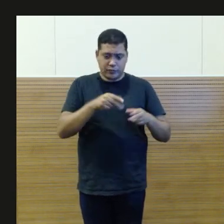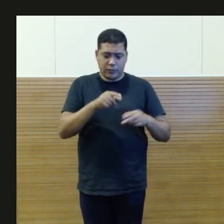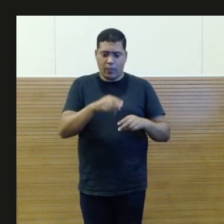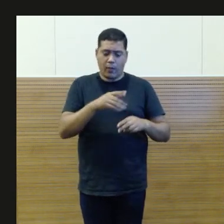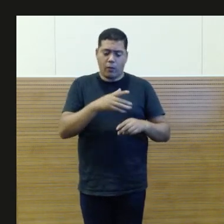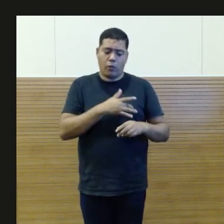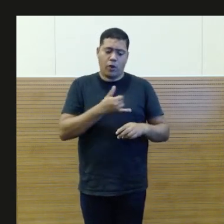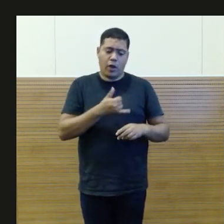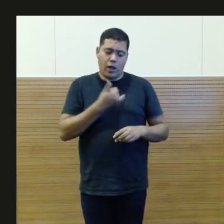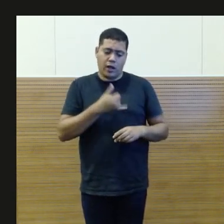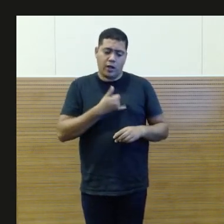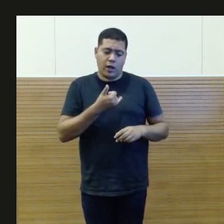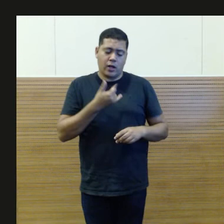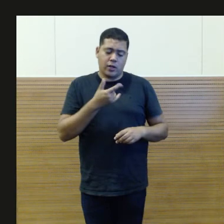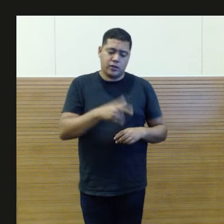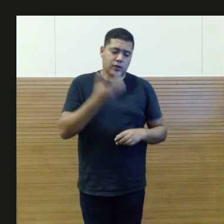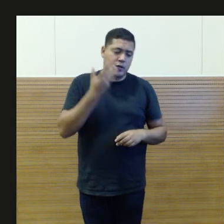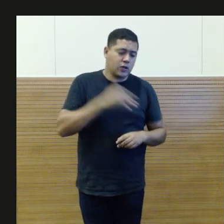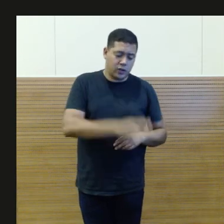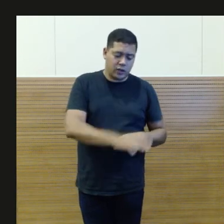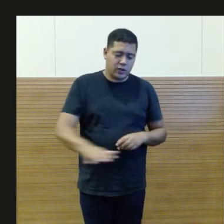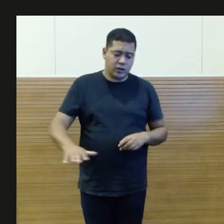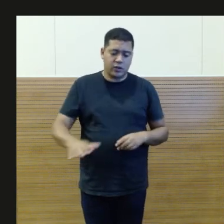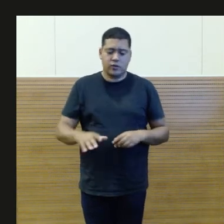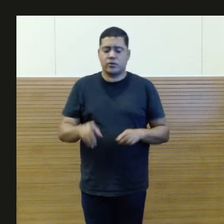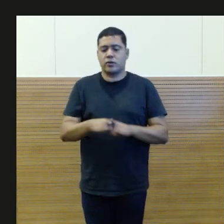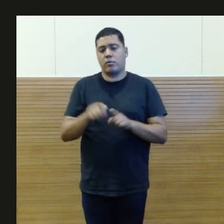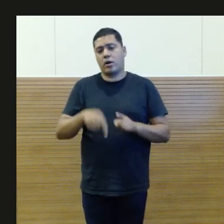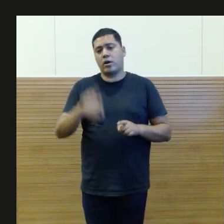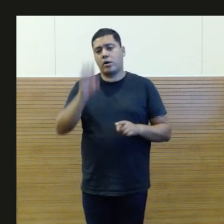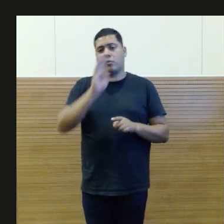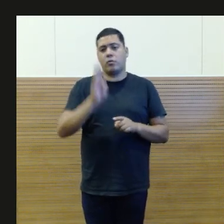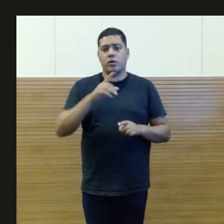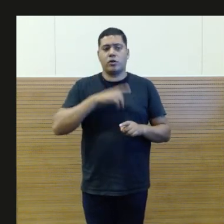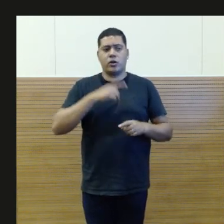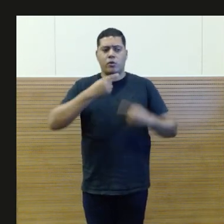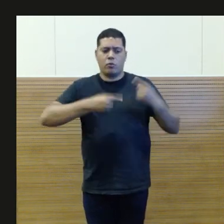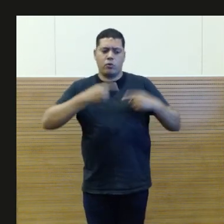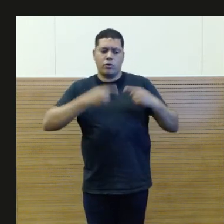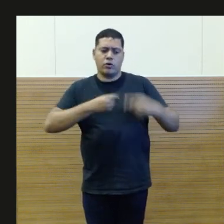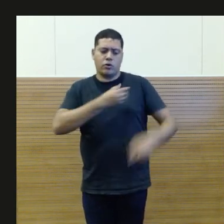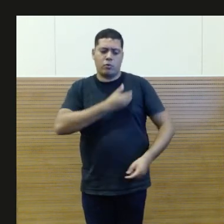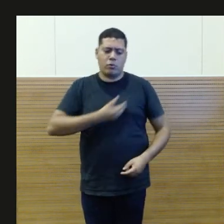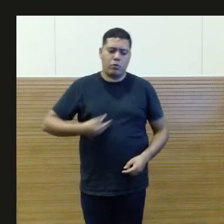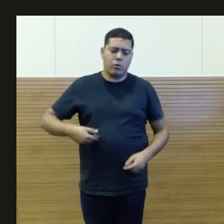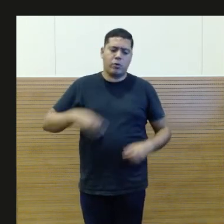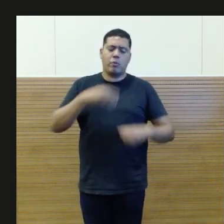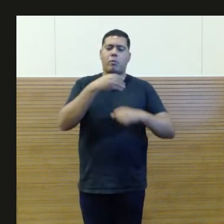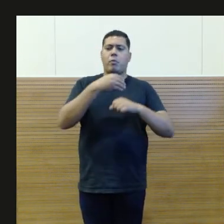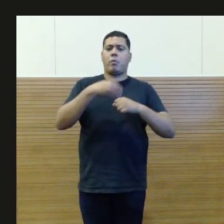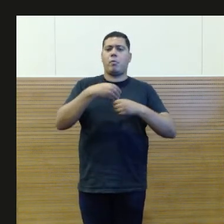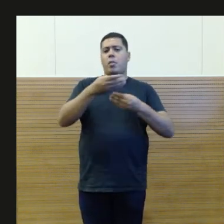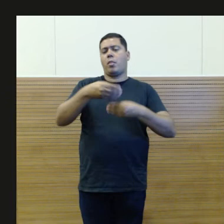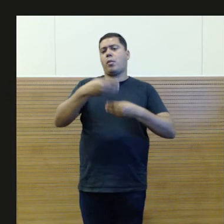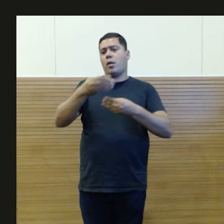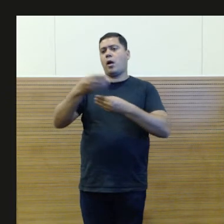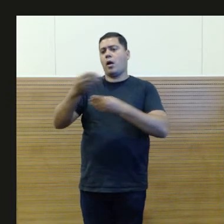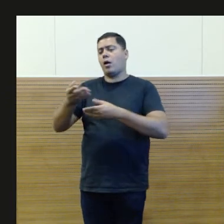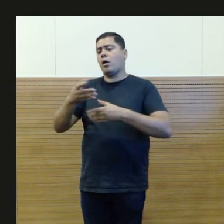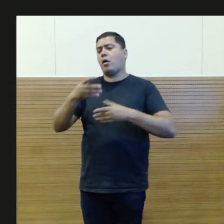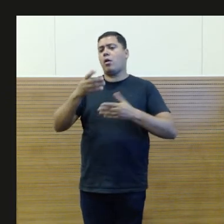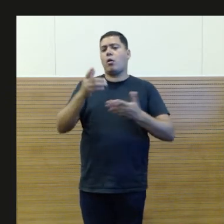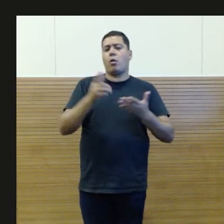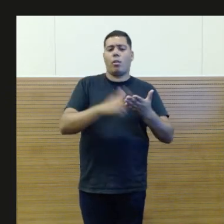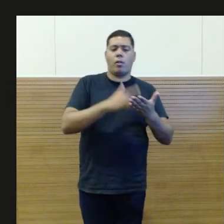we've had an internal regulation that promotes healthier environments